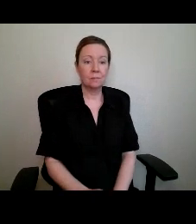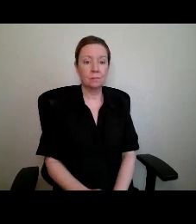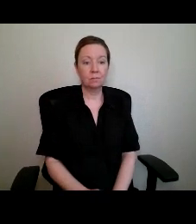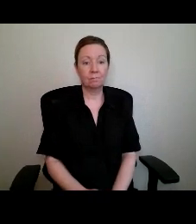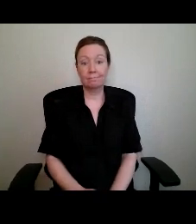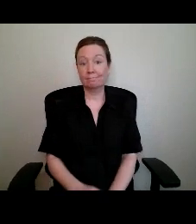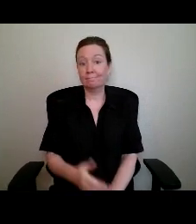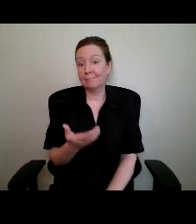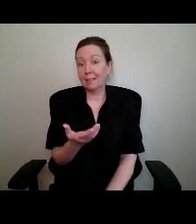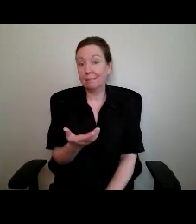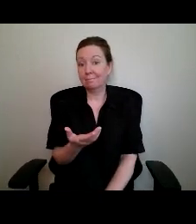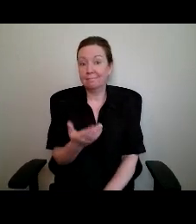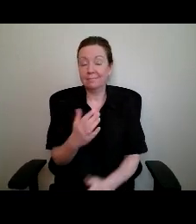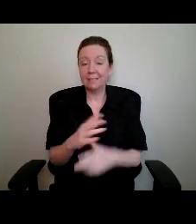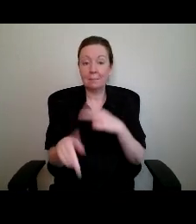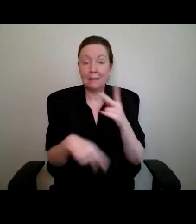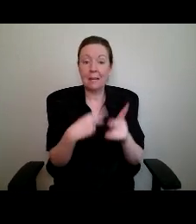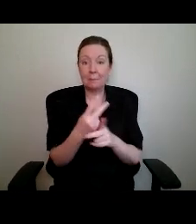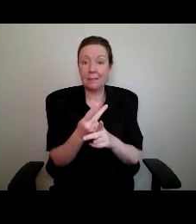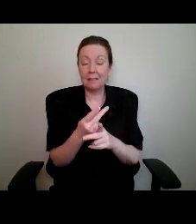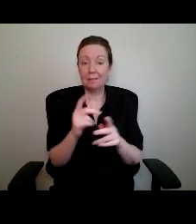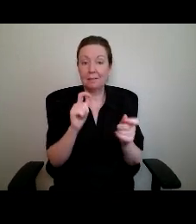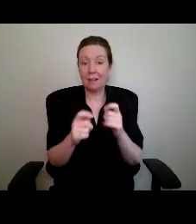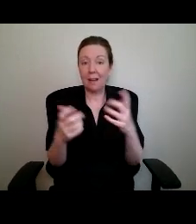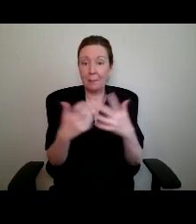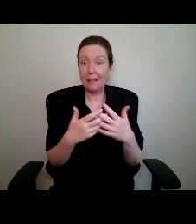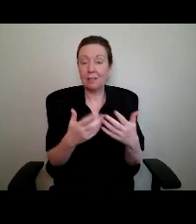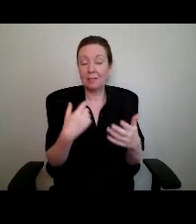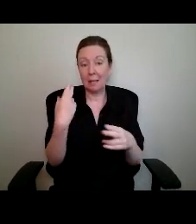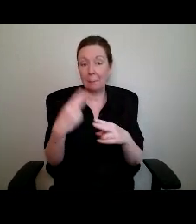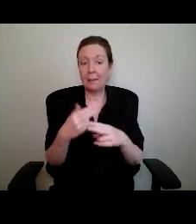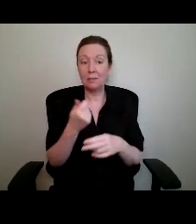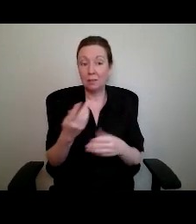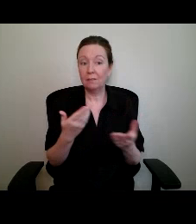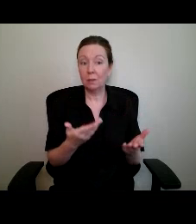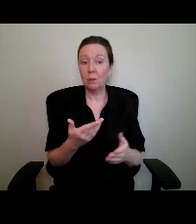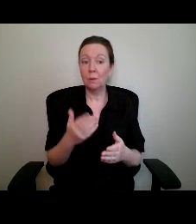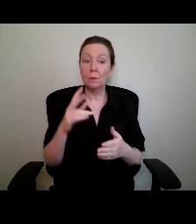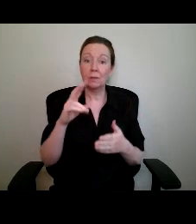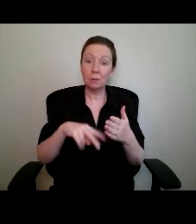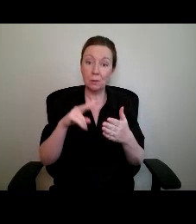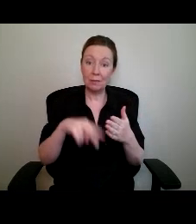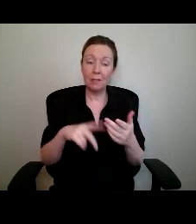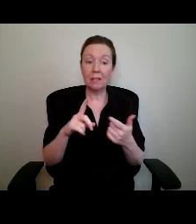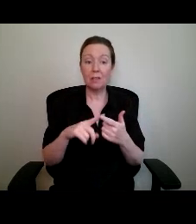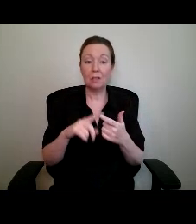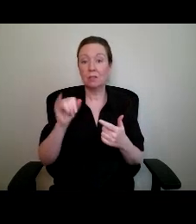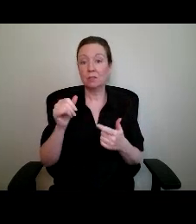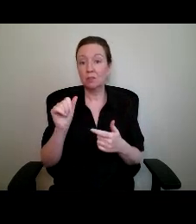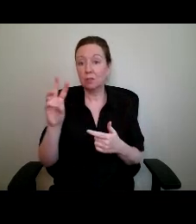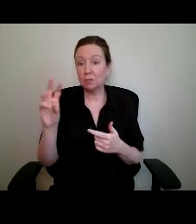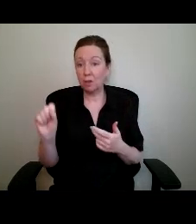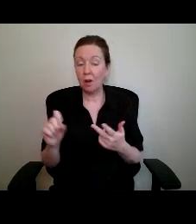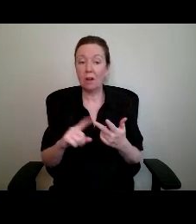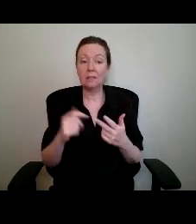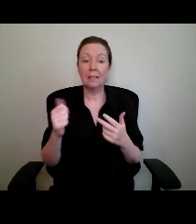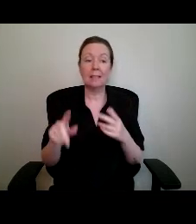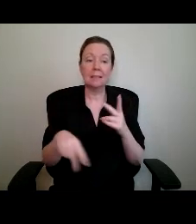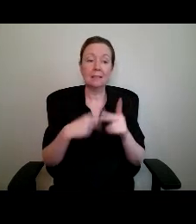Okay, and so here's some types of accommodations. So I mentioned a few: screen readers, JAWS, any type of